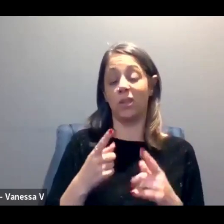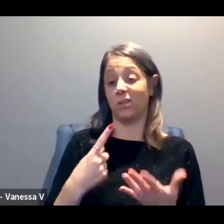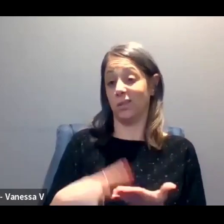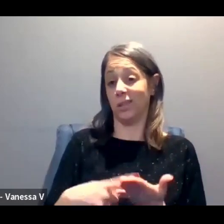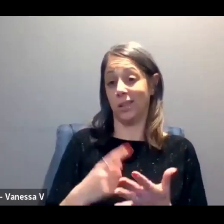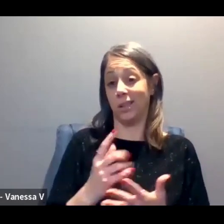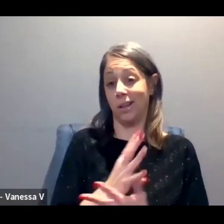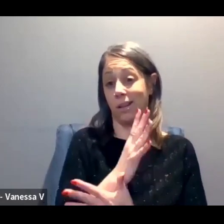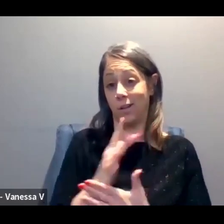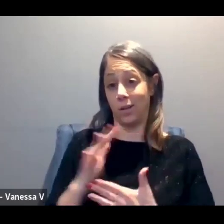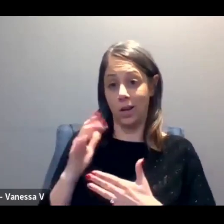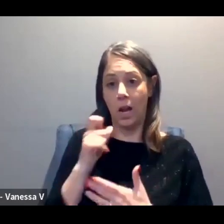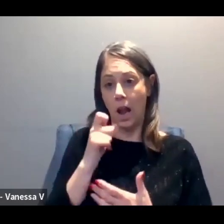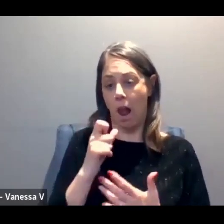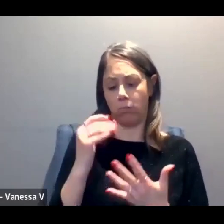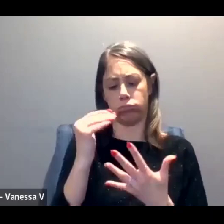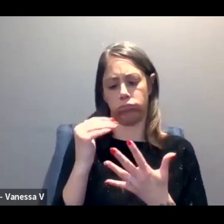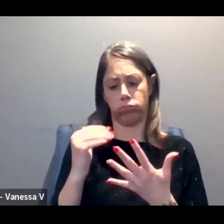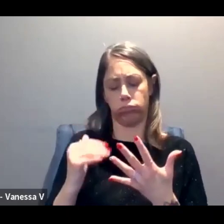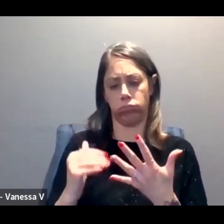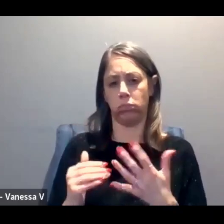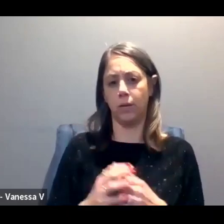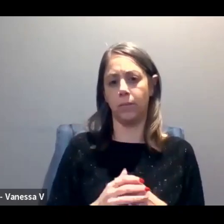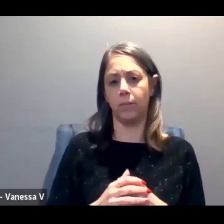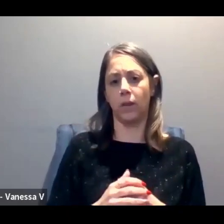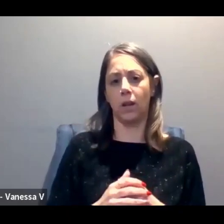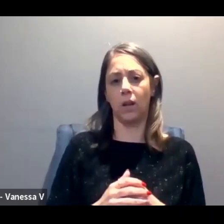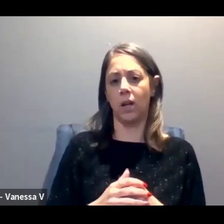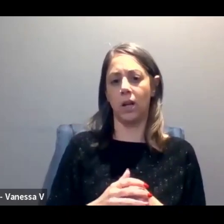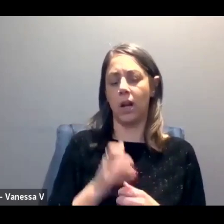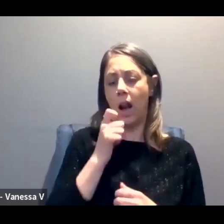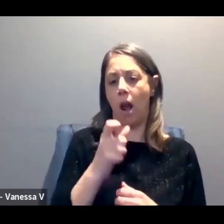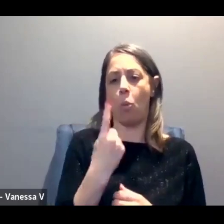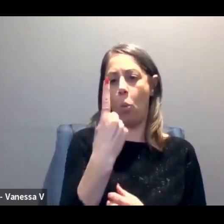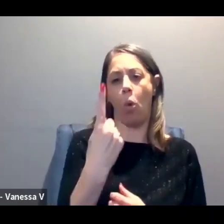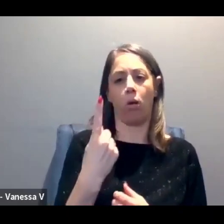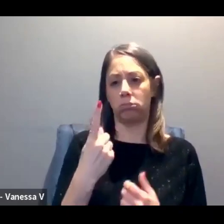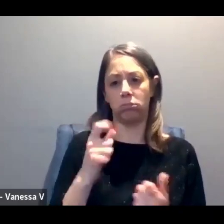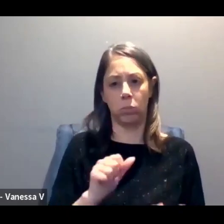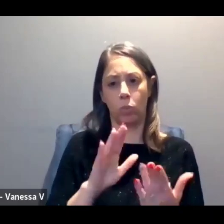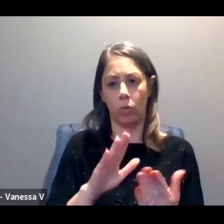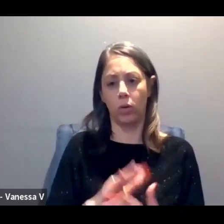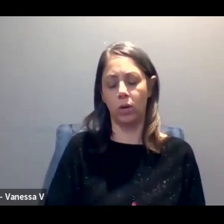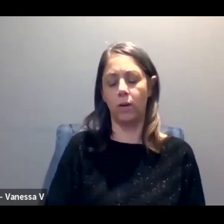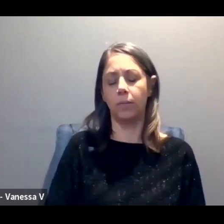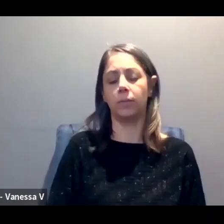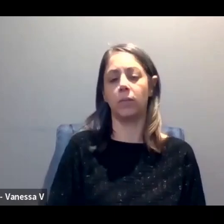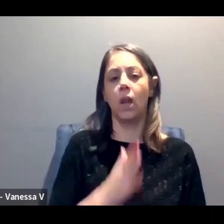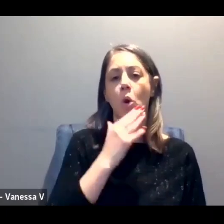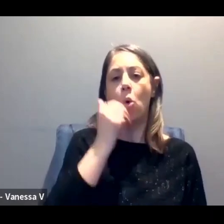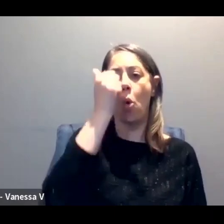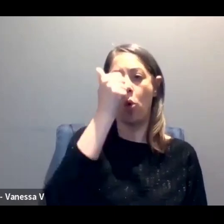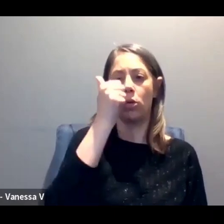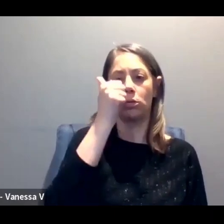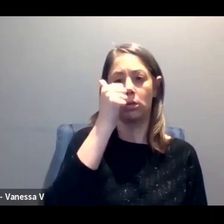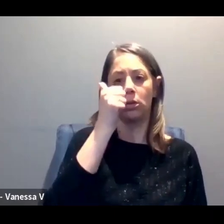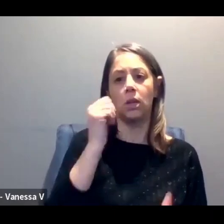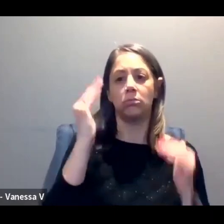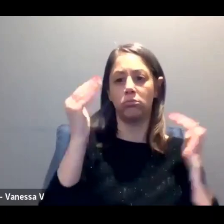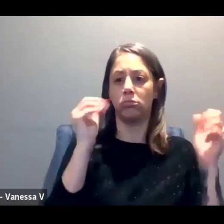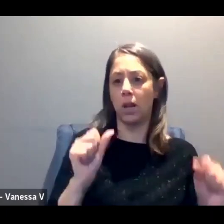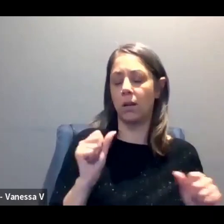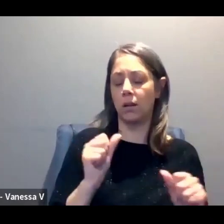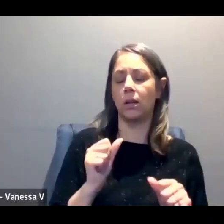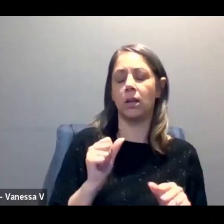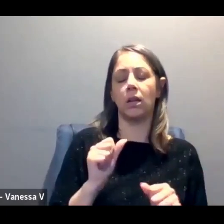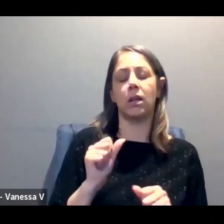is not a linear continuum. It's not simply traveling in one direction. An older adult could be discharged from a skilled nursing facility